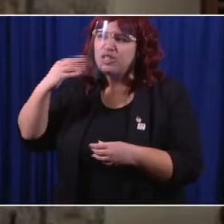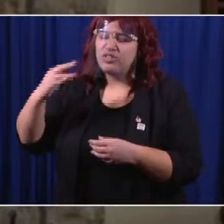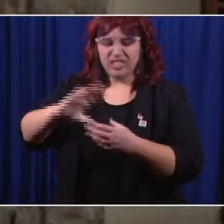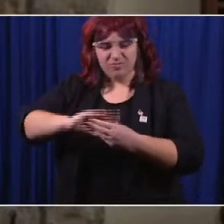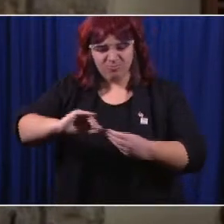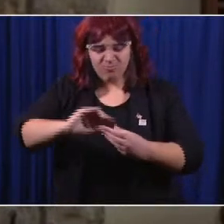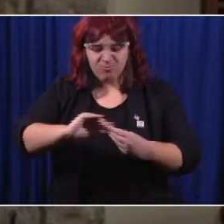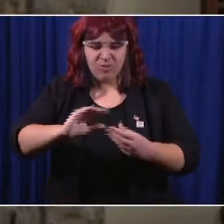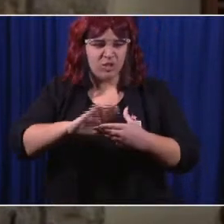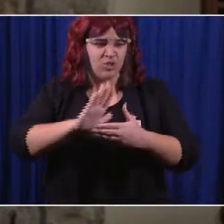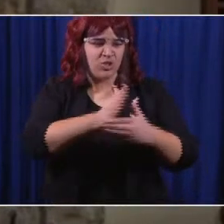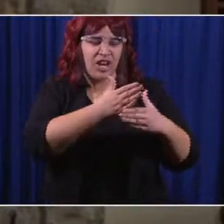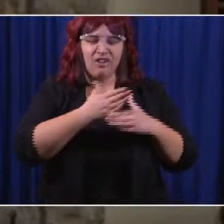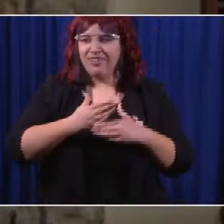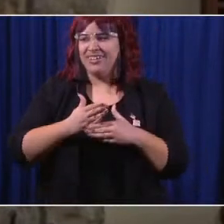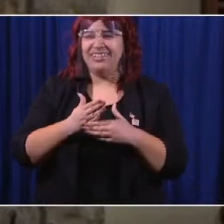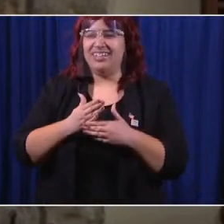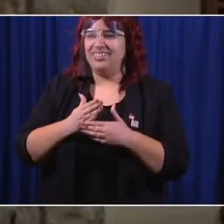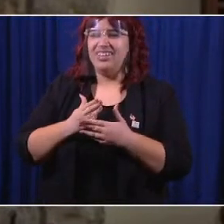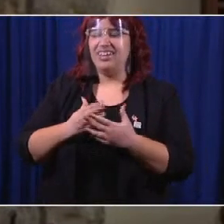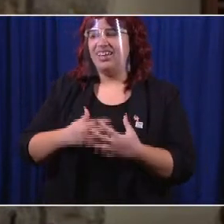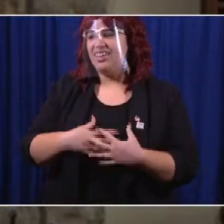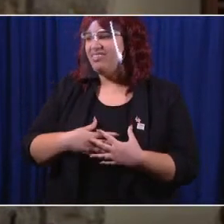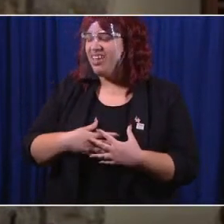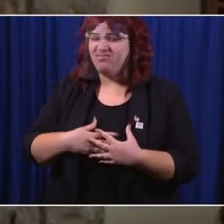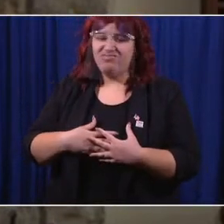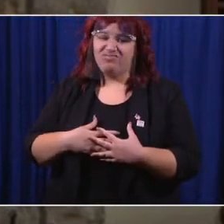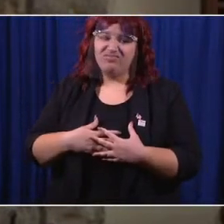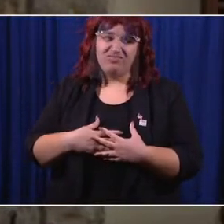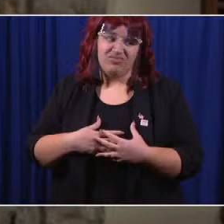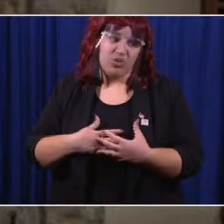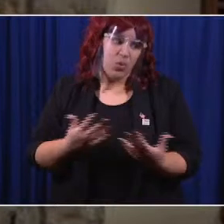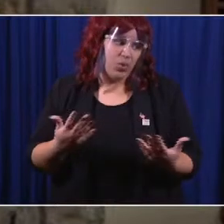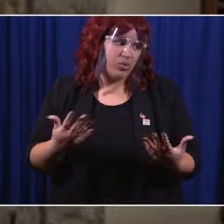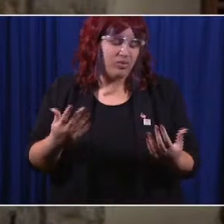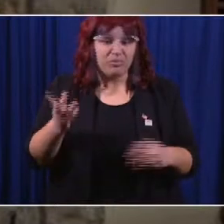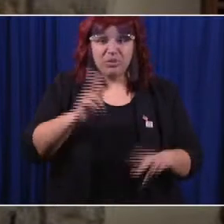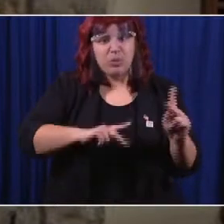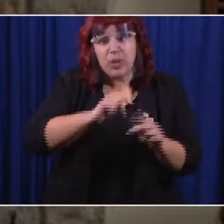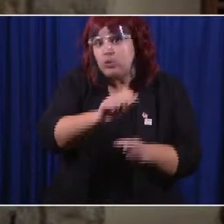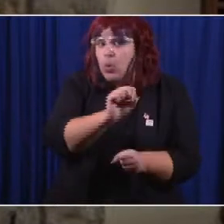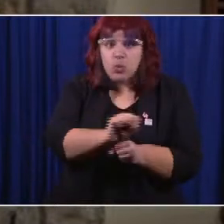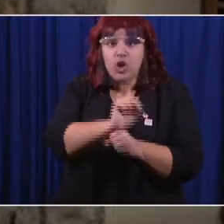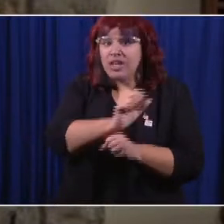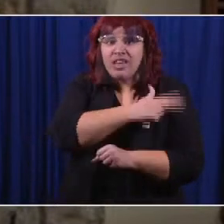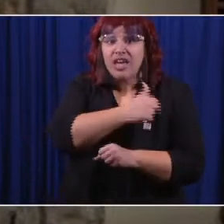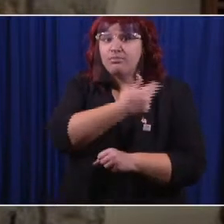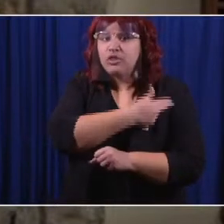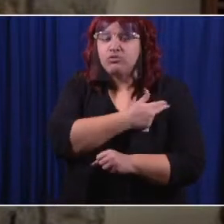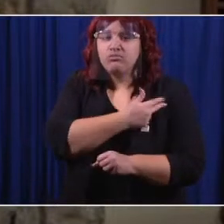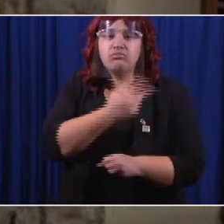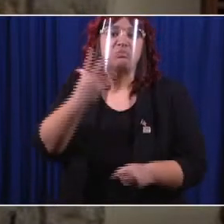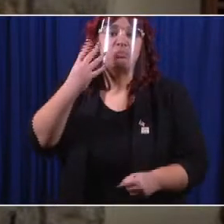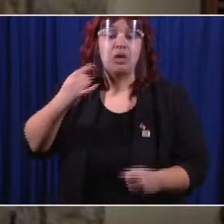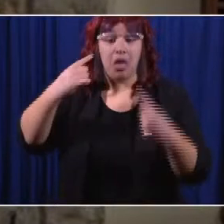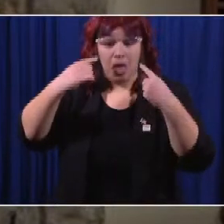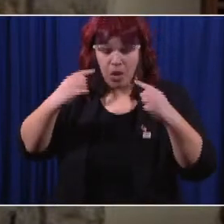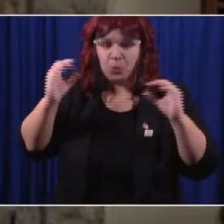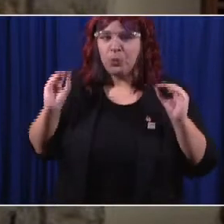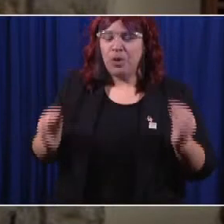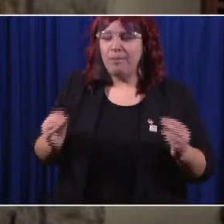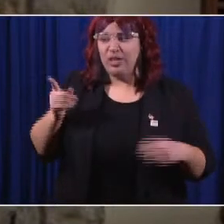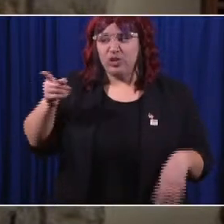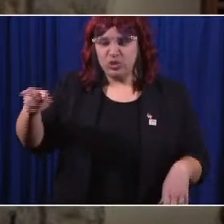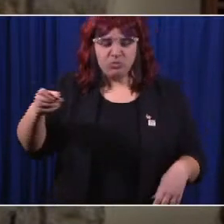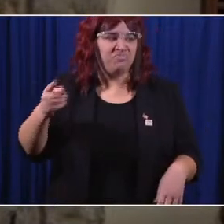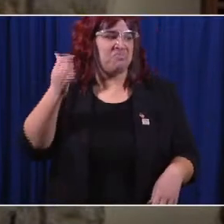see that the average person just, certainly does not see, but you see every single day. So